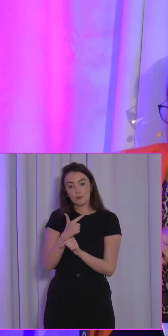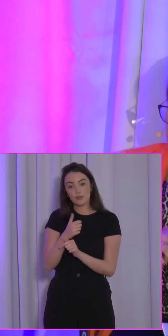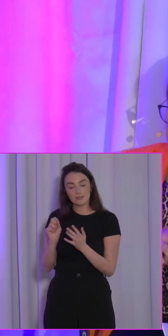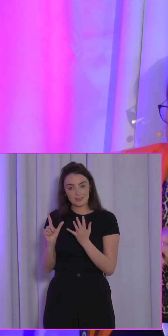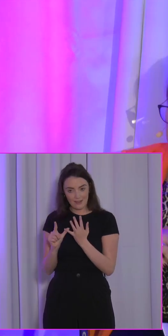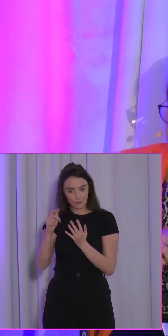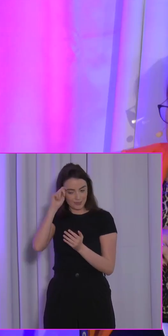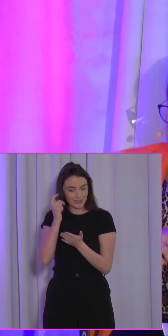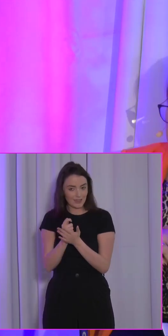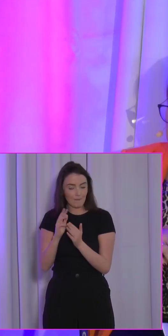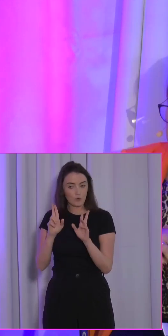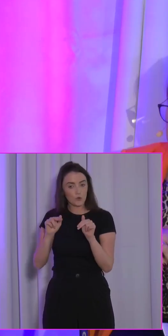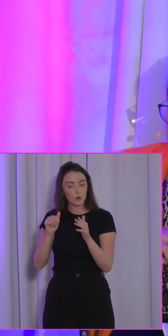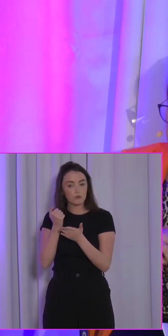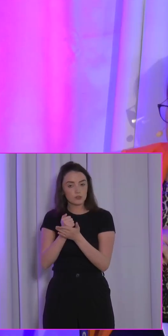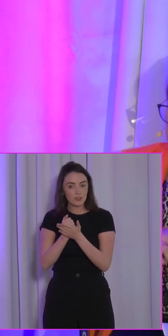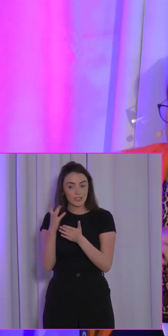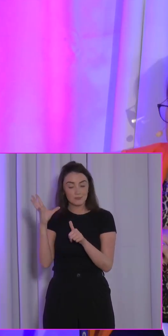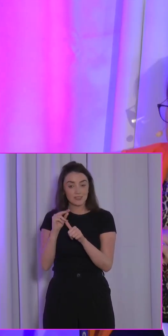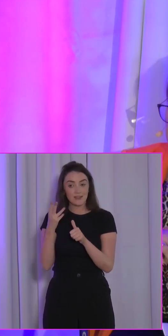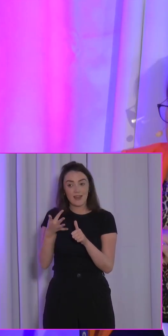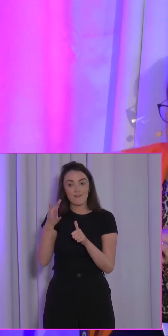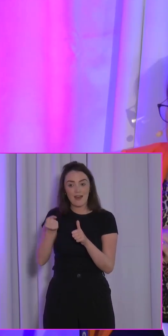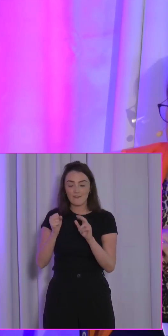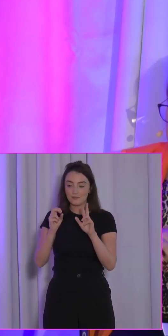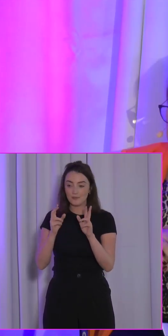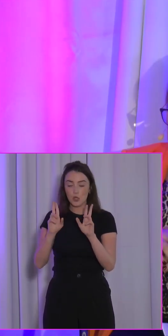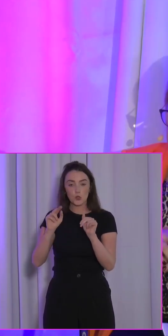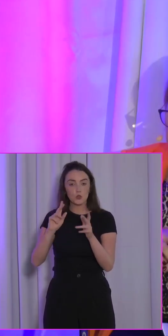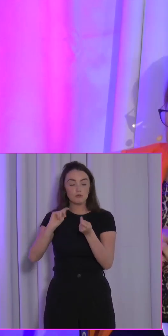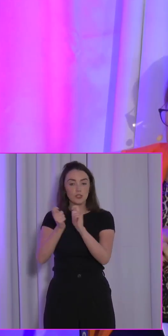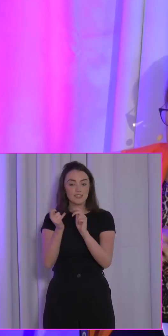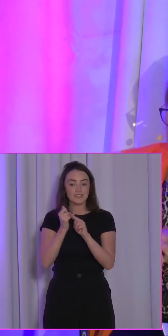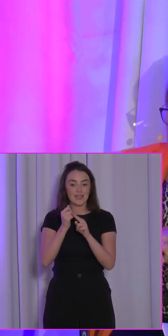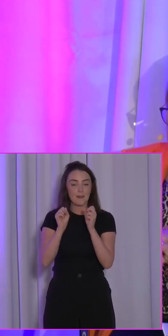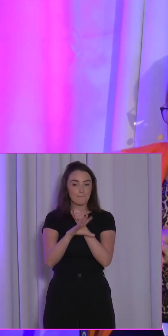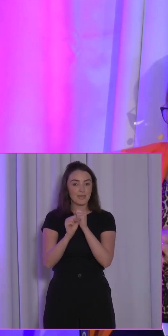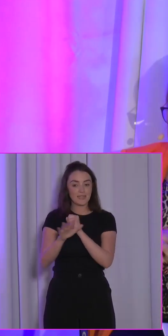new study, particularly with the recent changes in the media landscape? I might start with you, Eleanor.